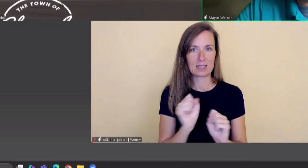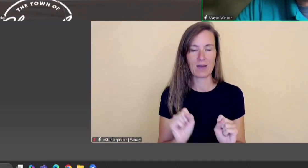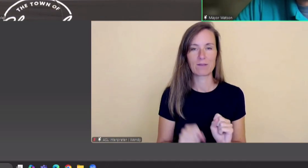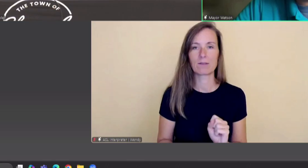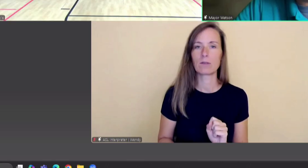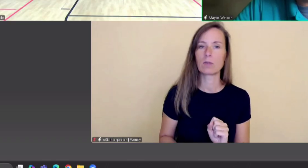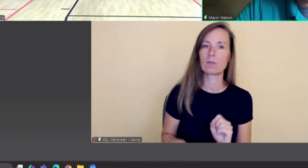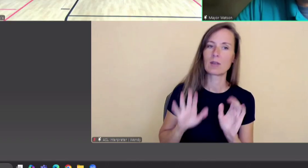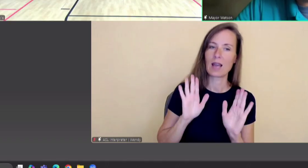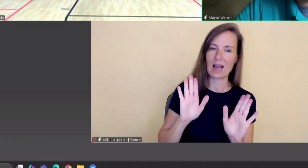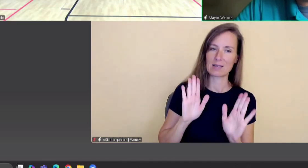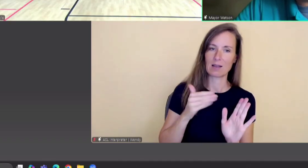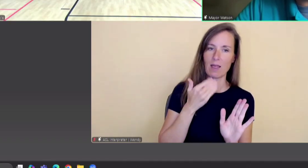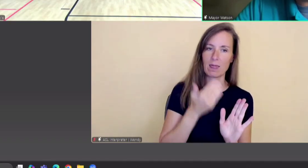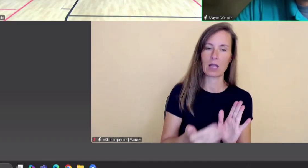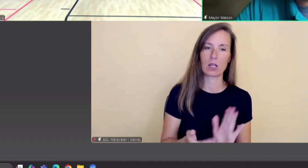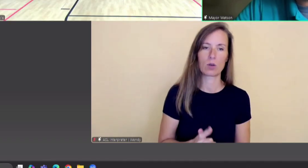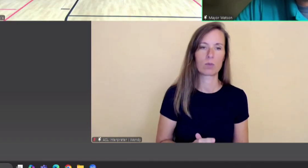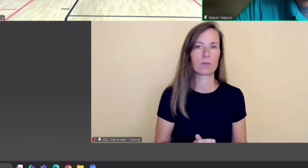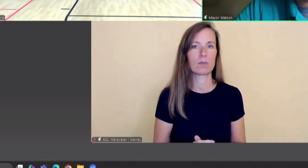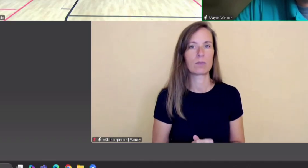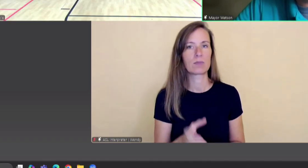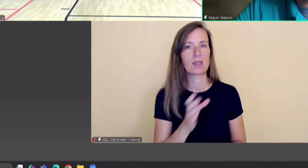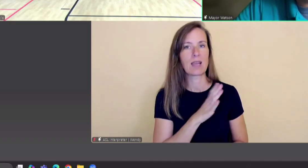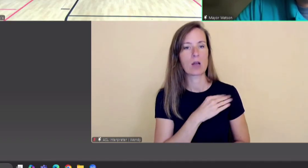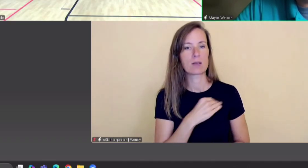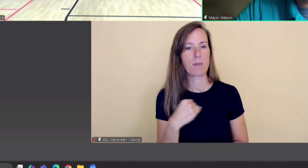Excellent. Thank you. Councilmember Tanzi.